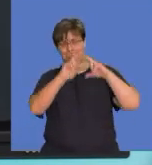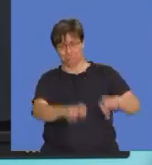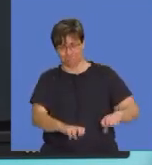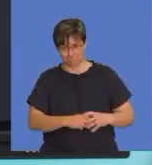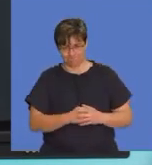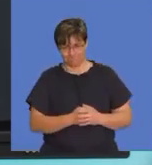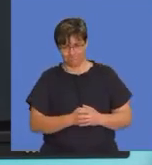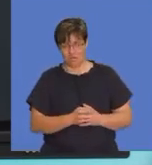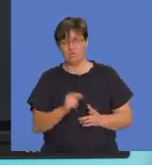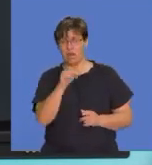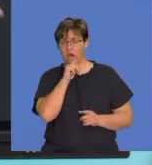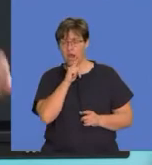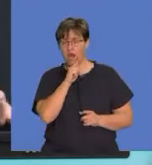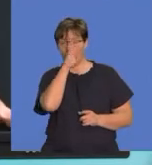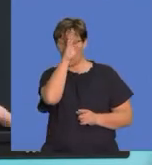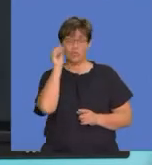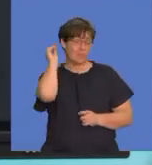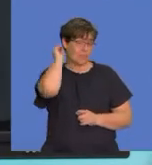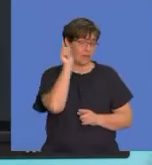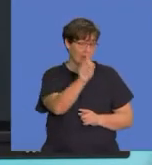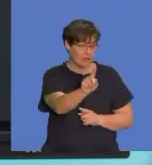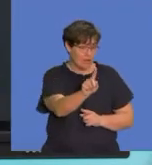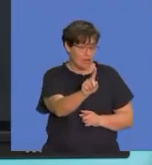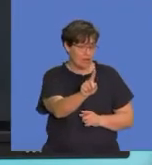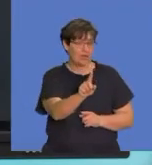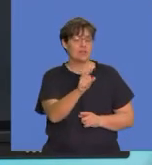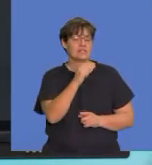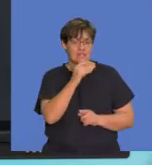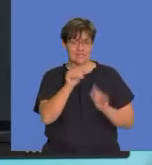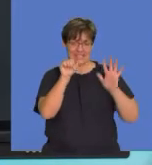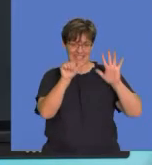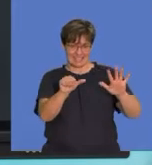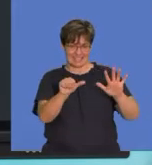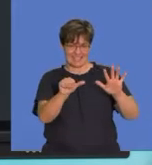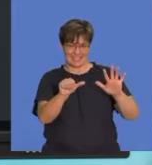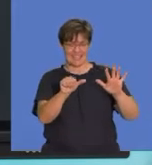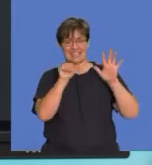look at as well, which will make it, remember, it's always been